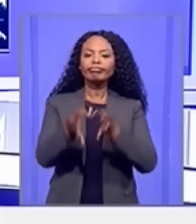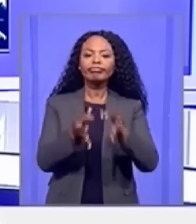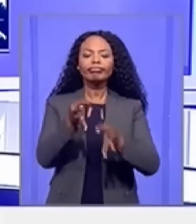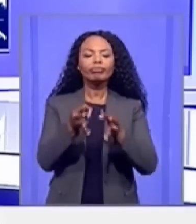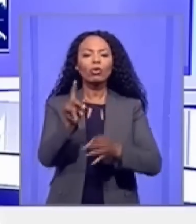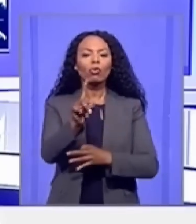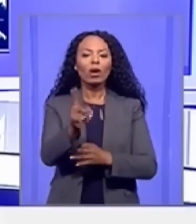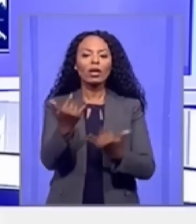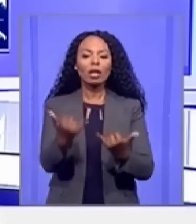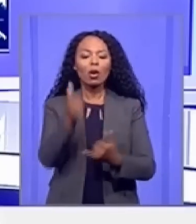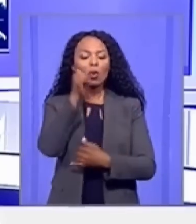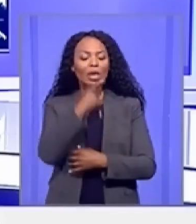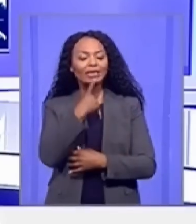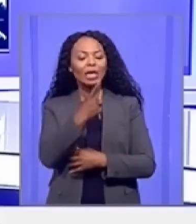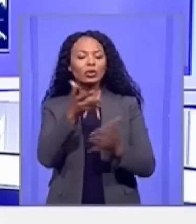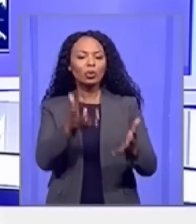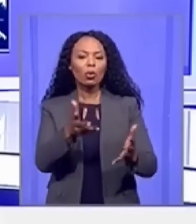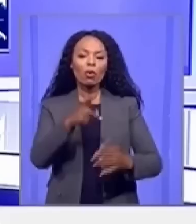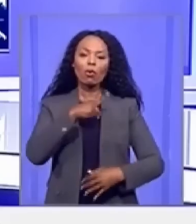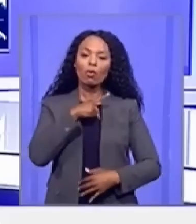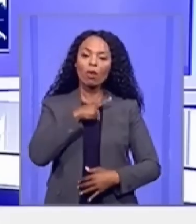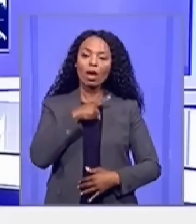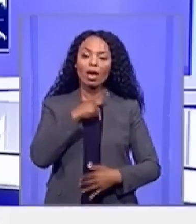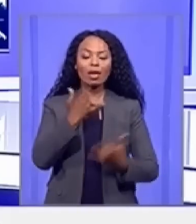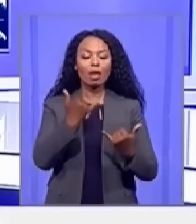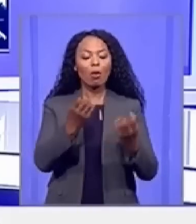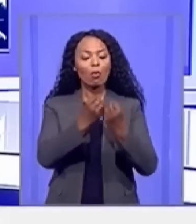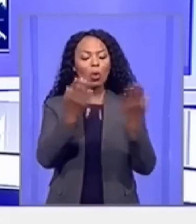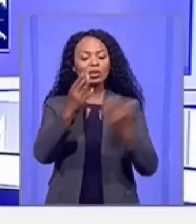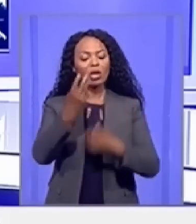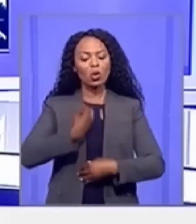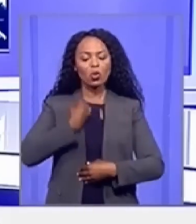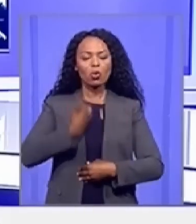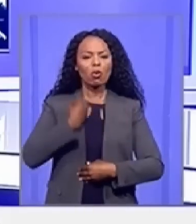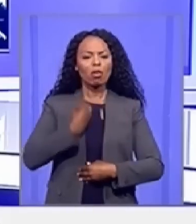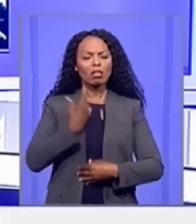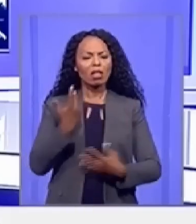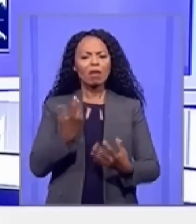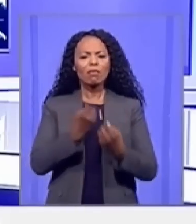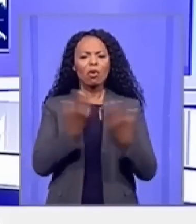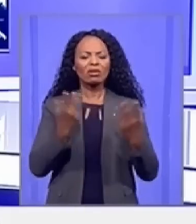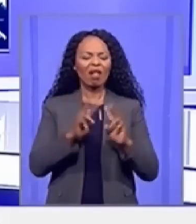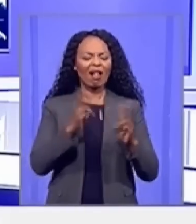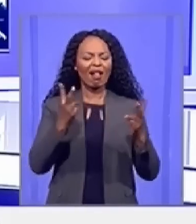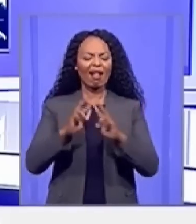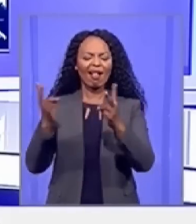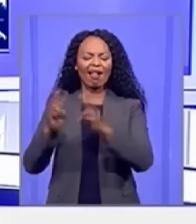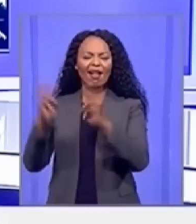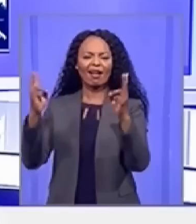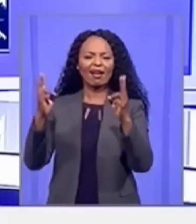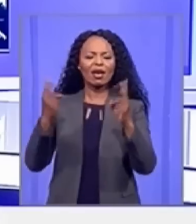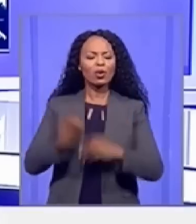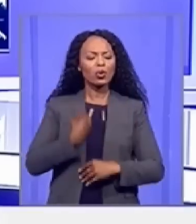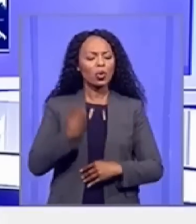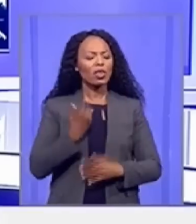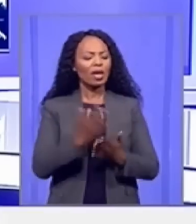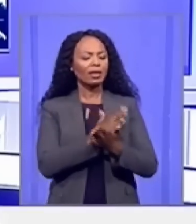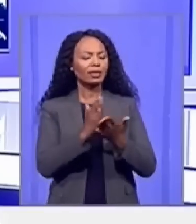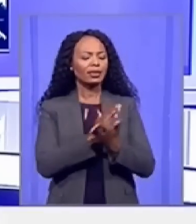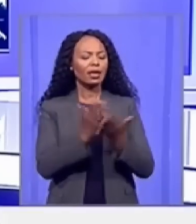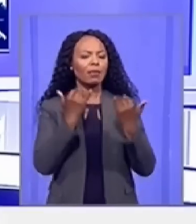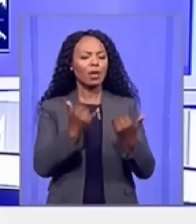tholwana hobane batjha le bona ba mekga e mengata. Hona le batjha le ba santsane